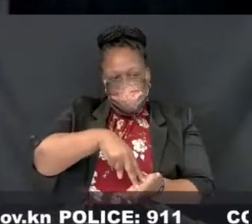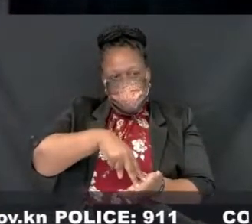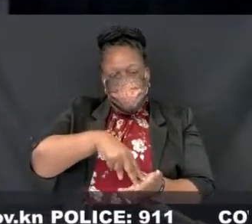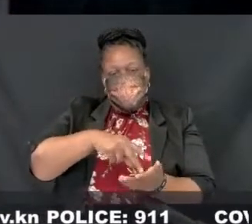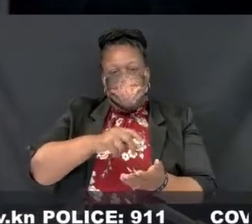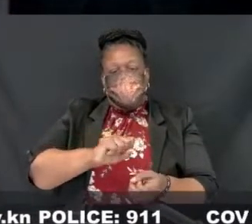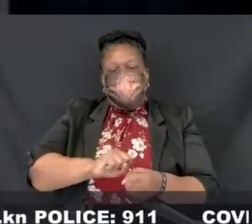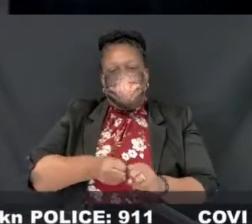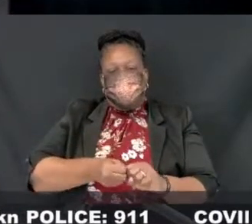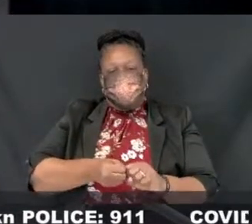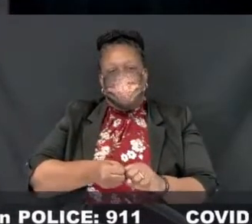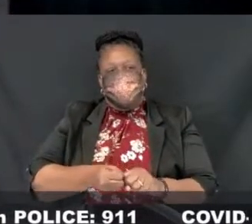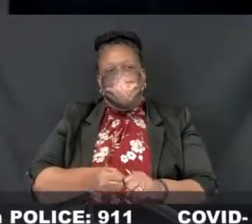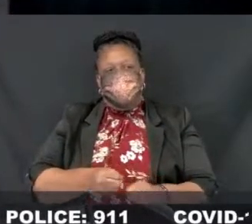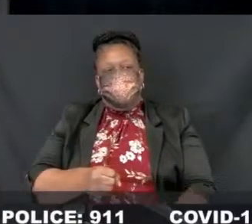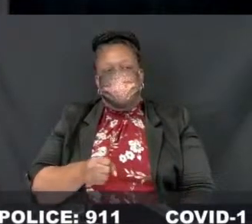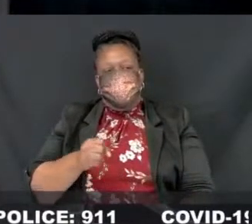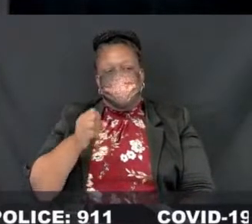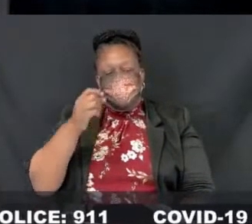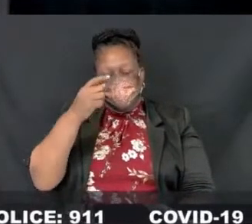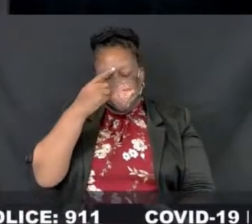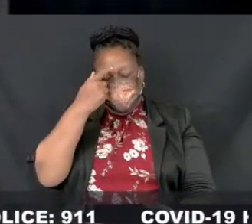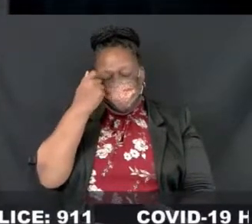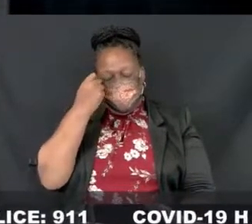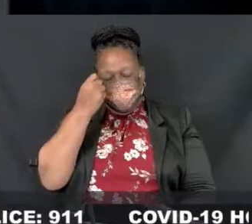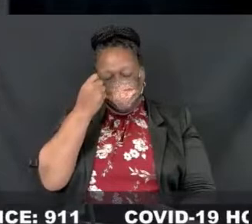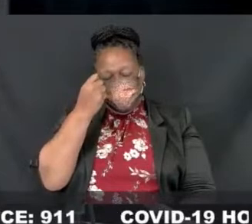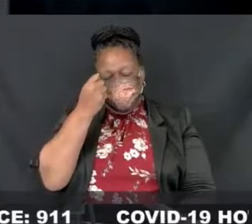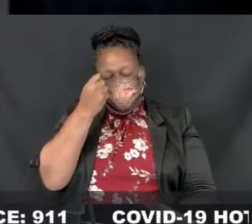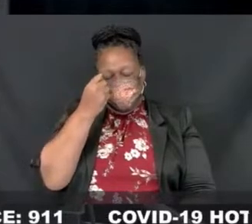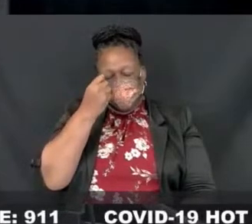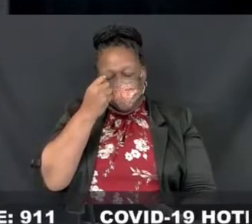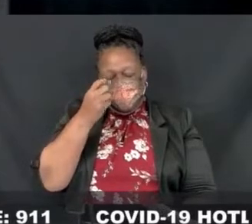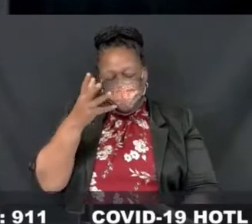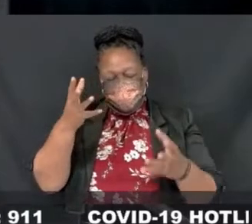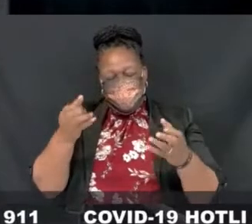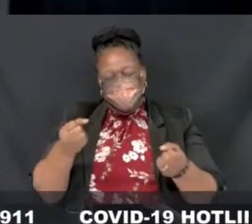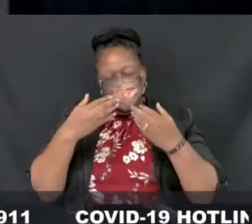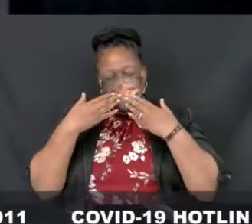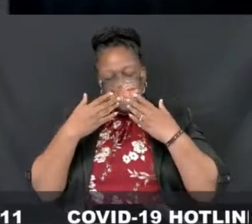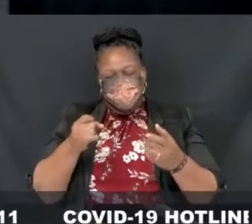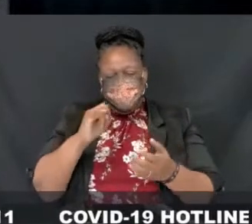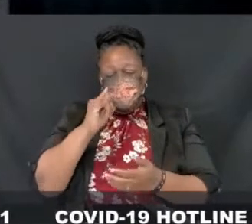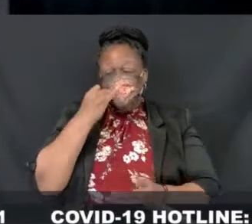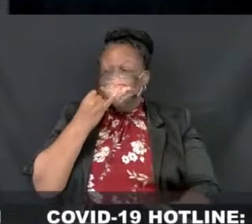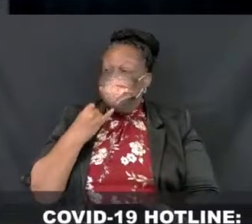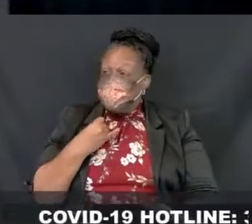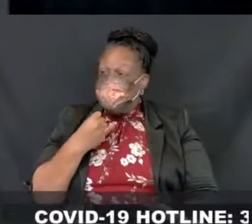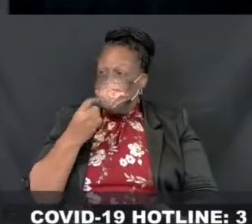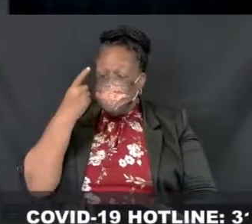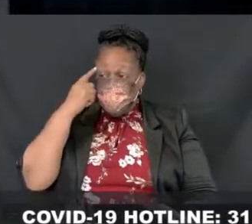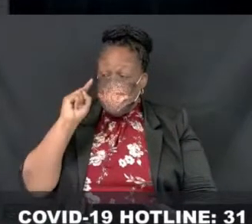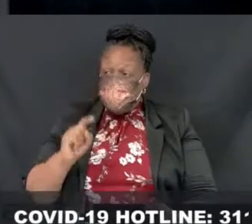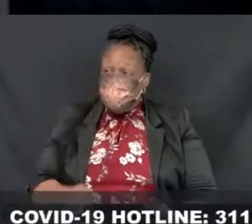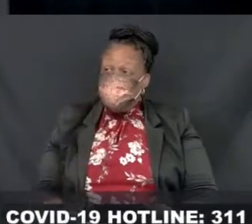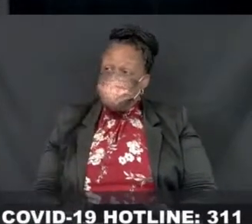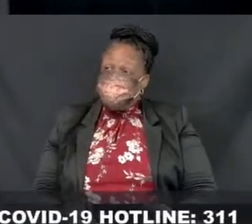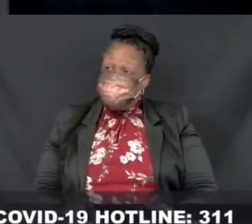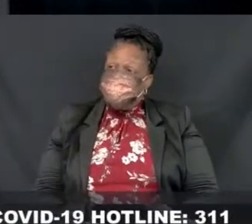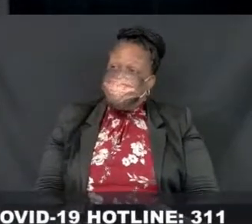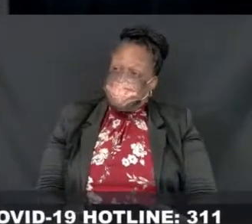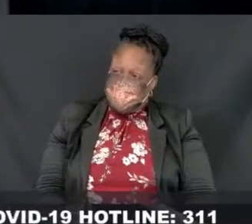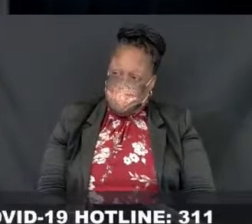Jacob. Miss Christmas Jacob, you remember, I wonder if you're going to say it with your hands now. You remember when you, whatever it